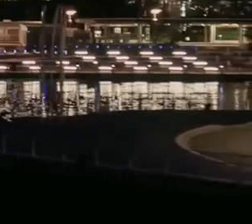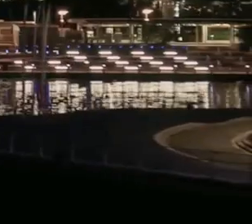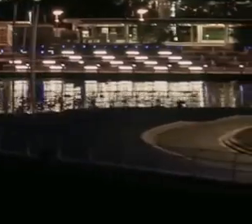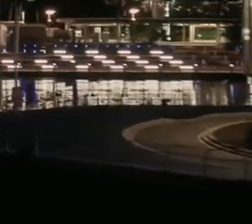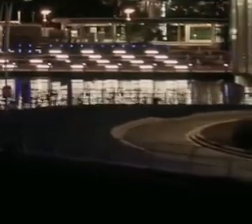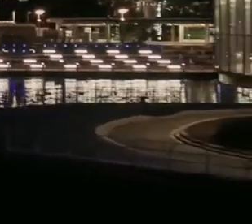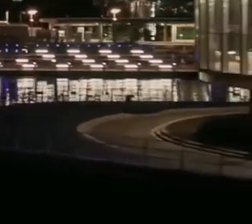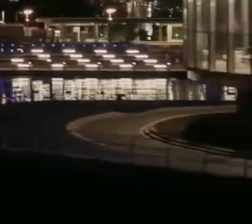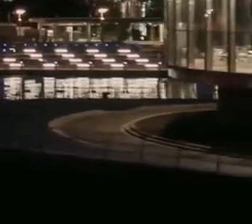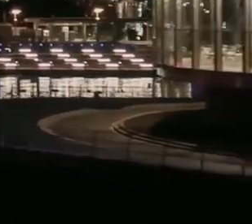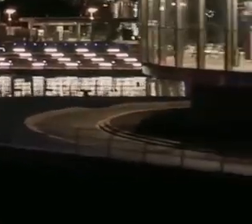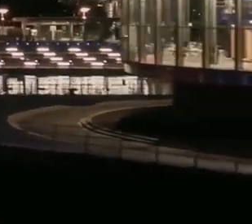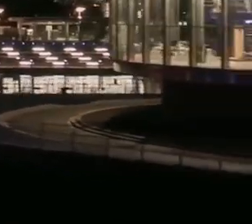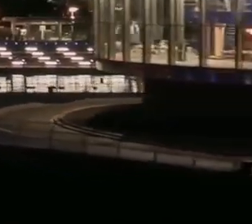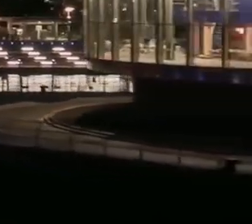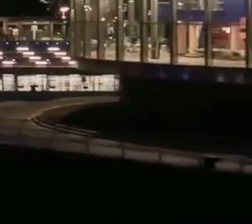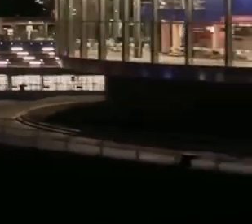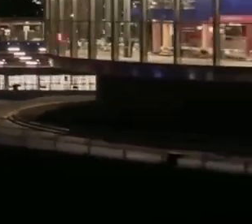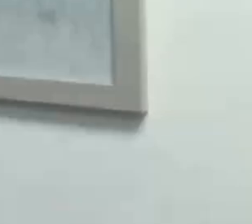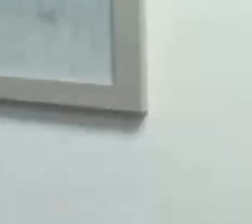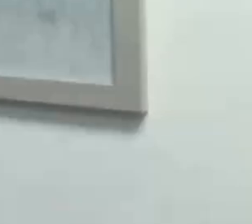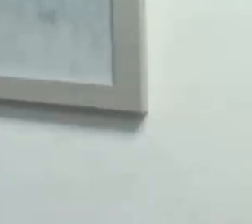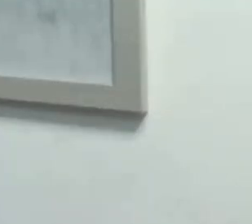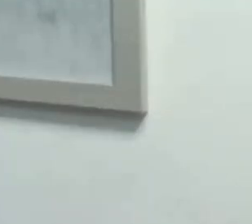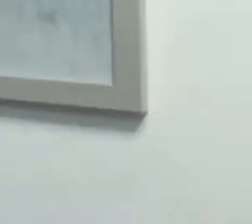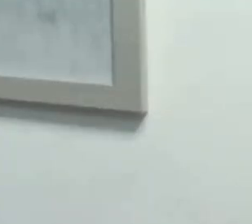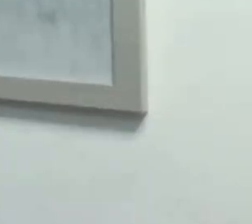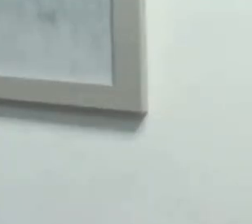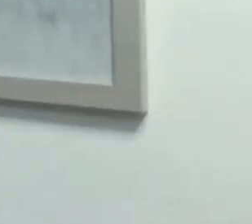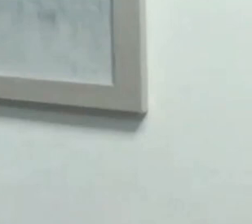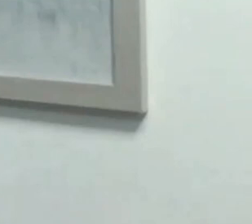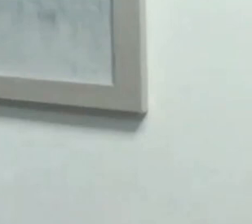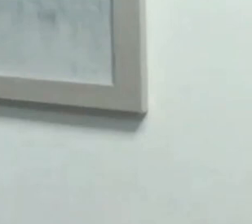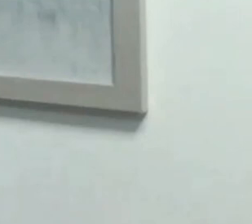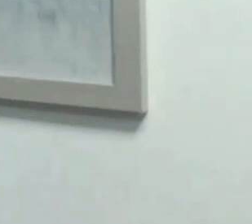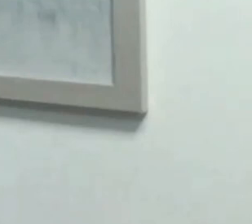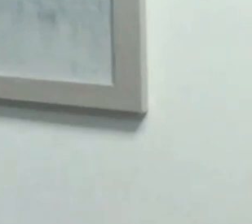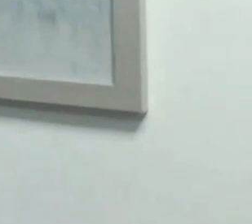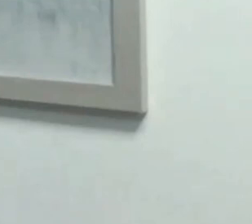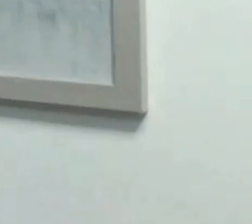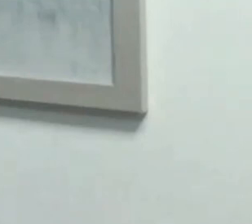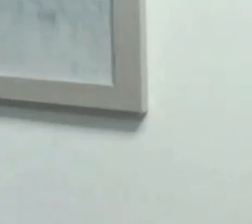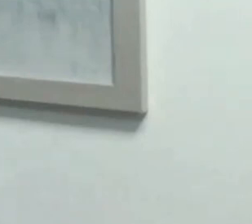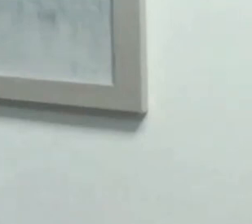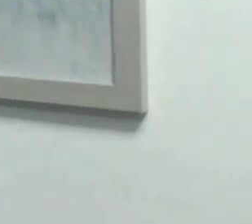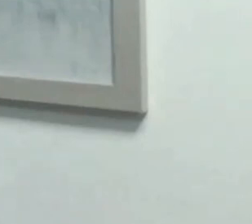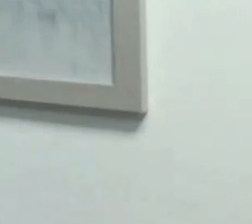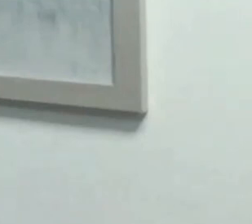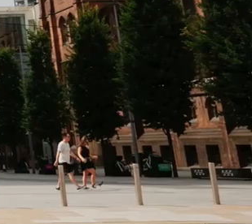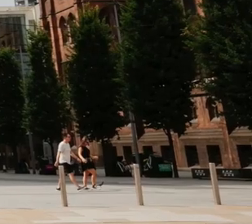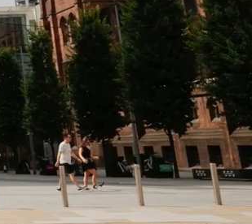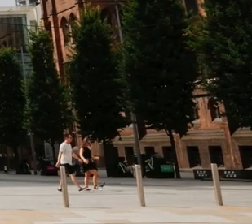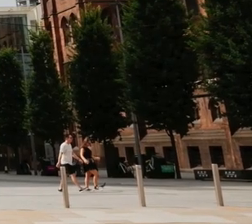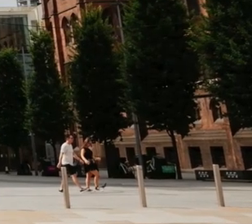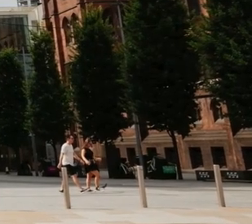Greater Manchester Resilience Strategy. So we are doing a lot, but we're never a place that feels we can't learn from others around the